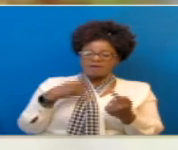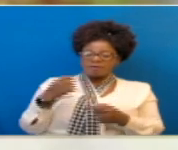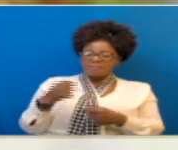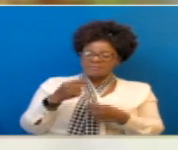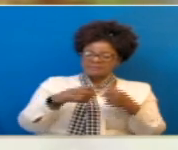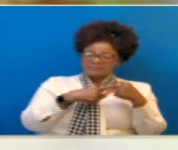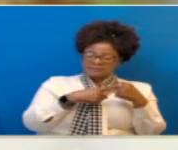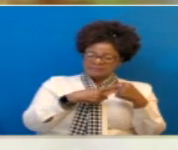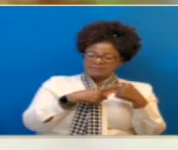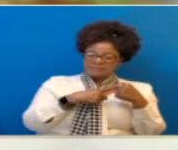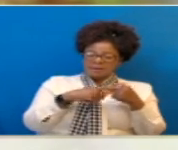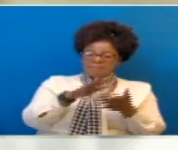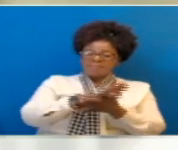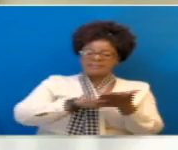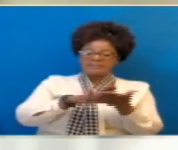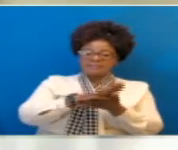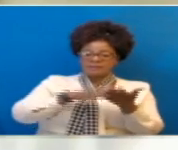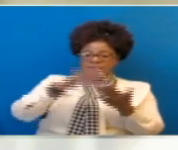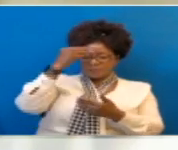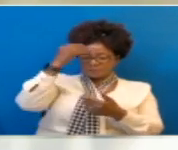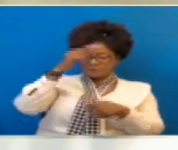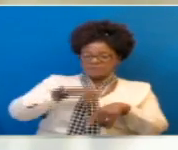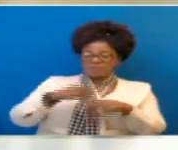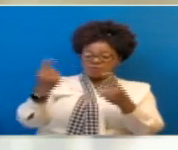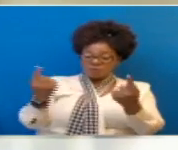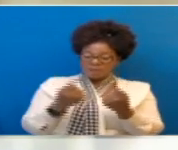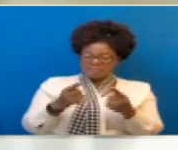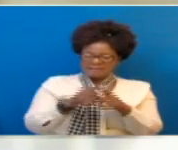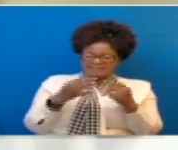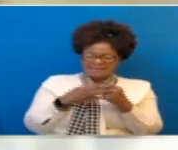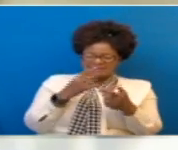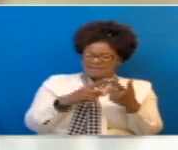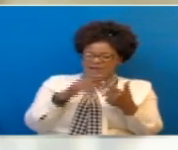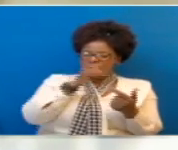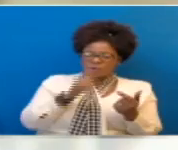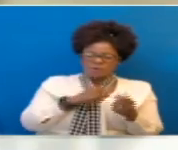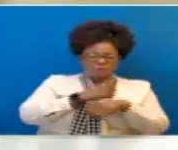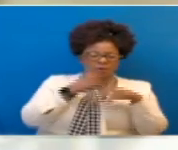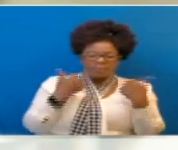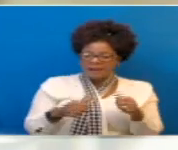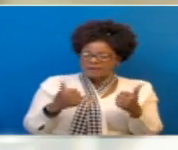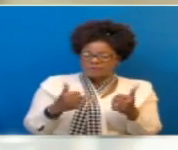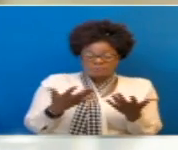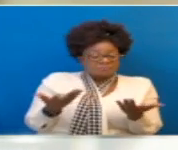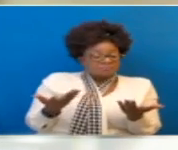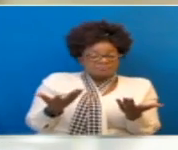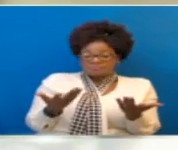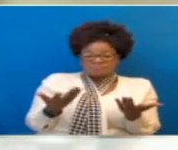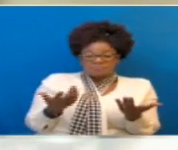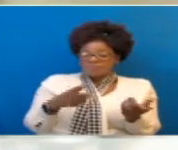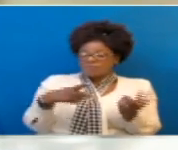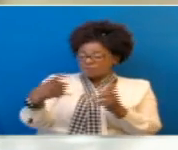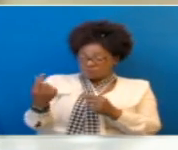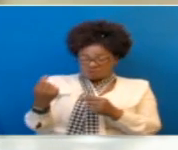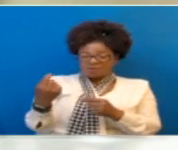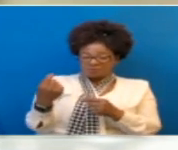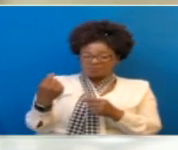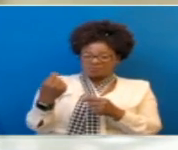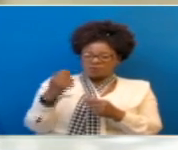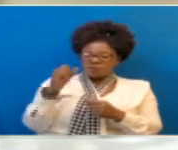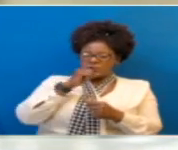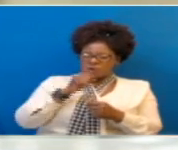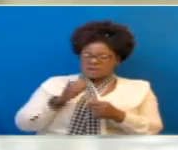of basic education. Because when you come as an 8-year-old who's not been to school, going to preschool, you look much older